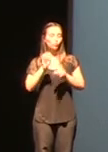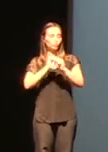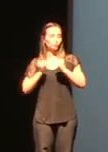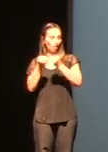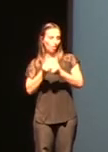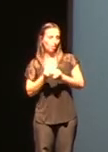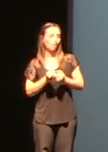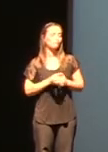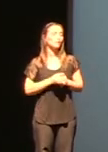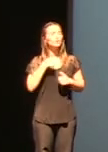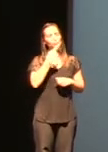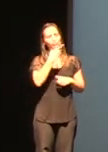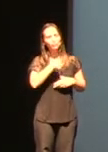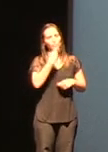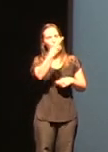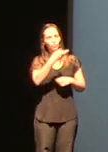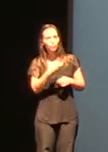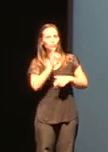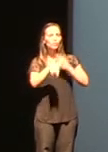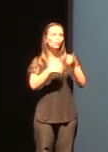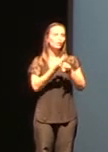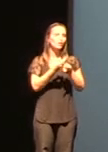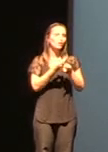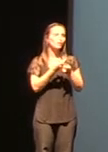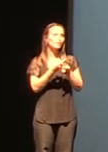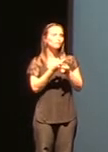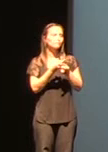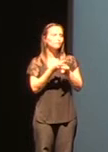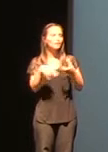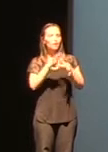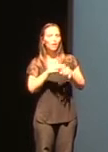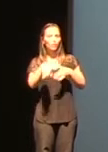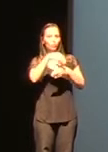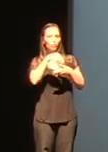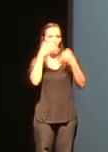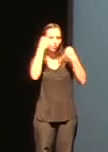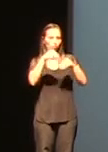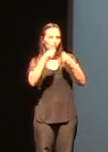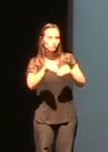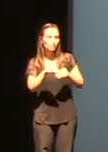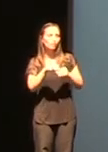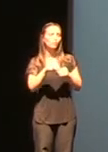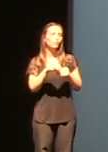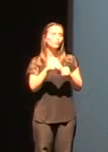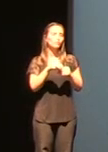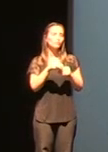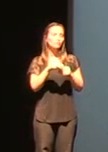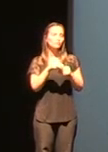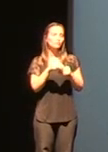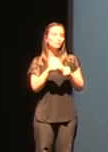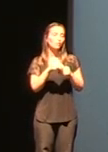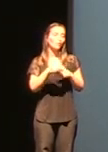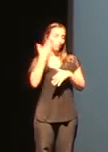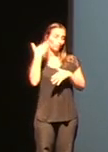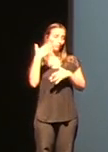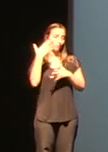well, into Article 24, when we wrote inclusive education system, what did it mean by inclusive education? So one answer